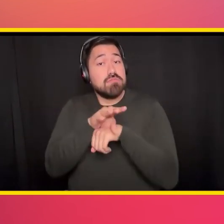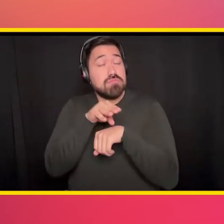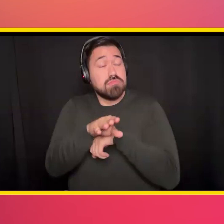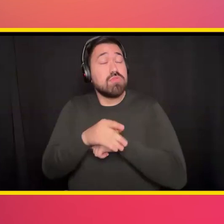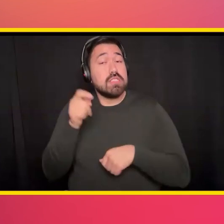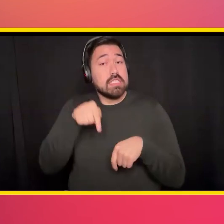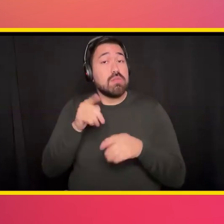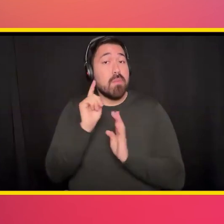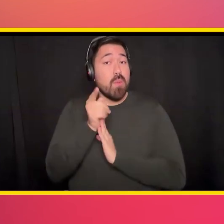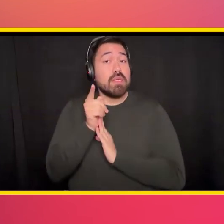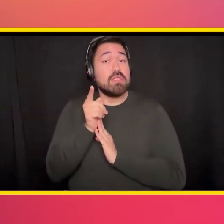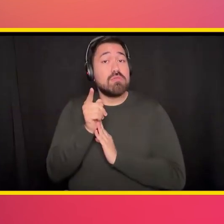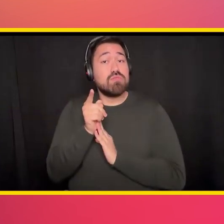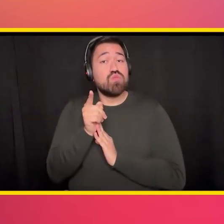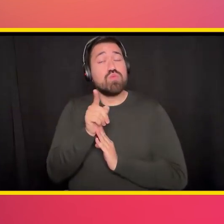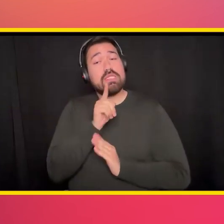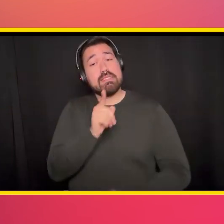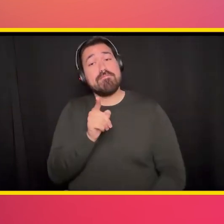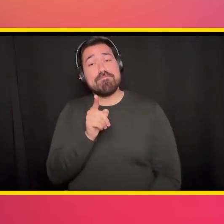these moments of uh,